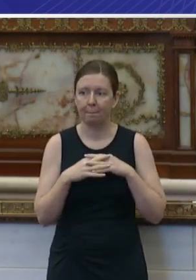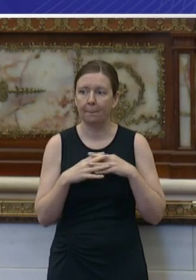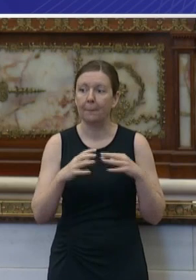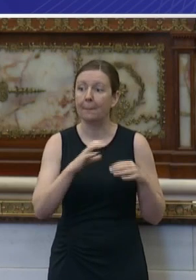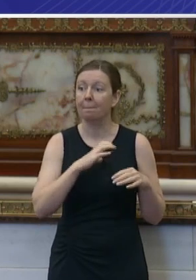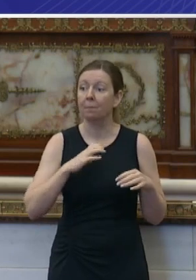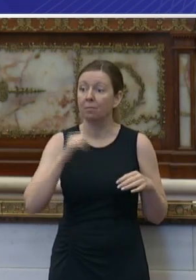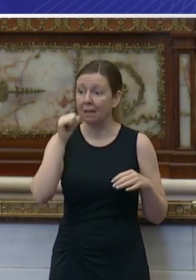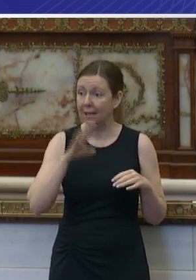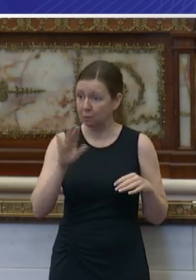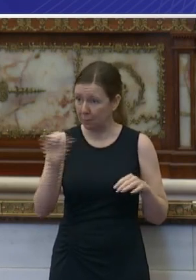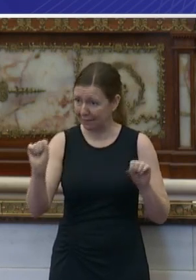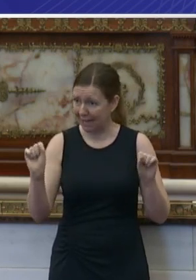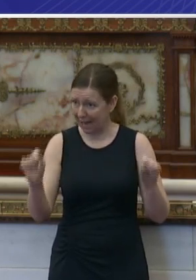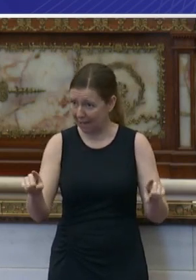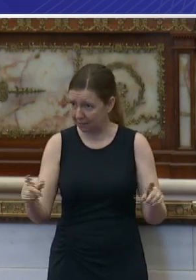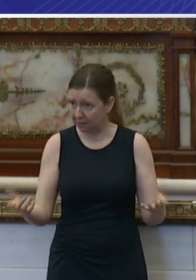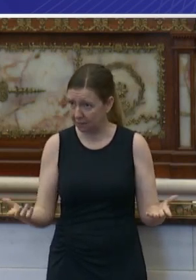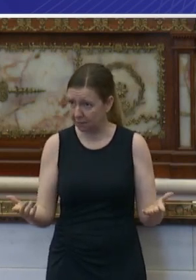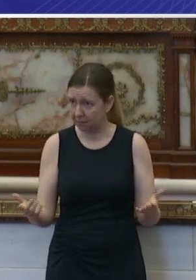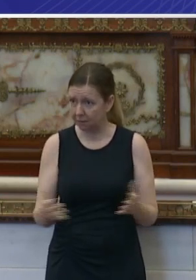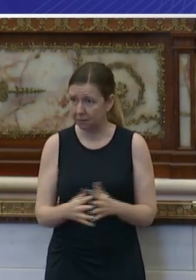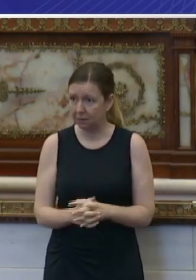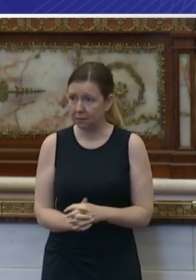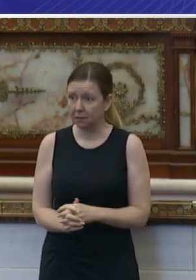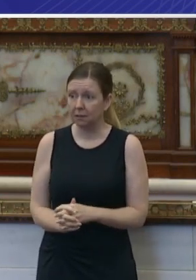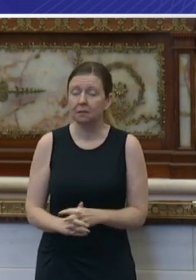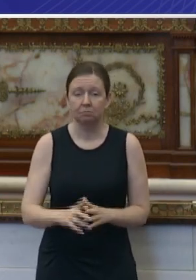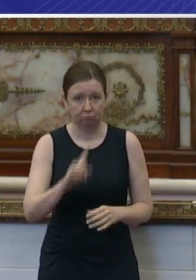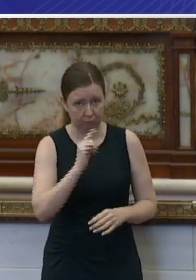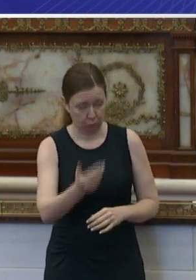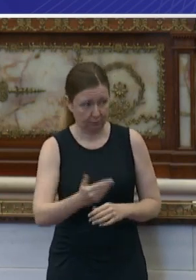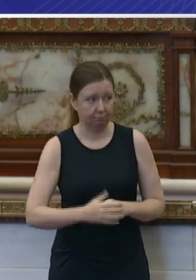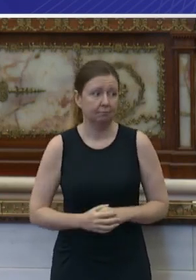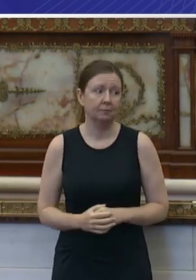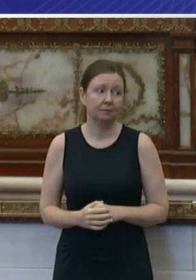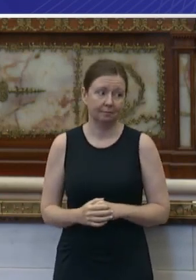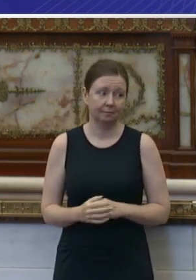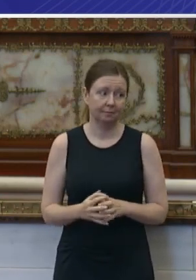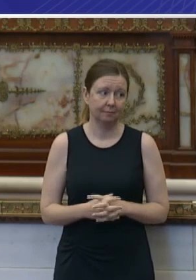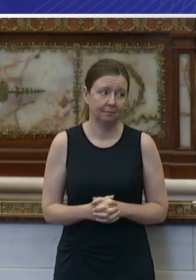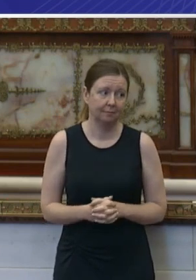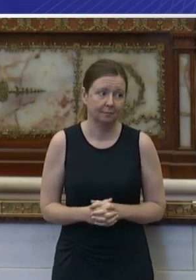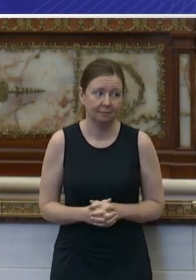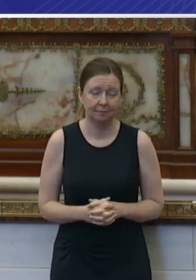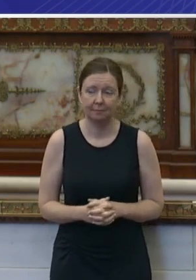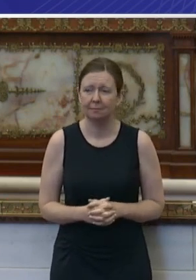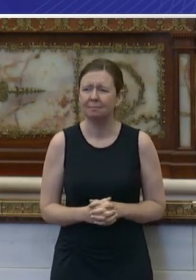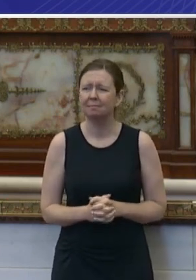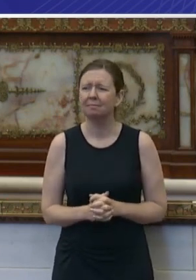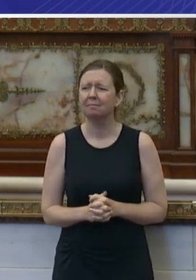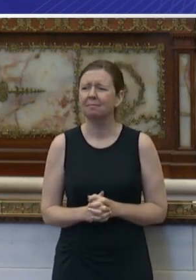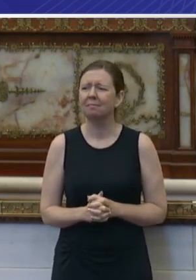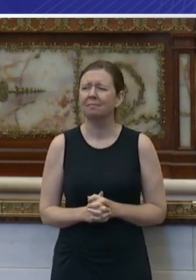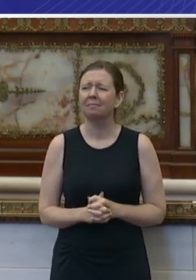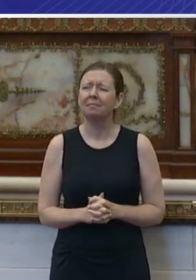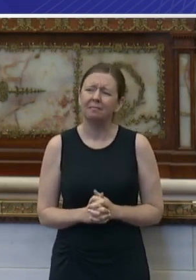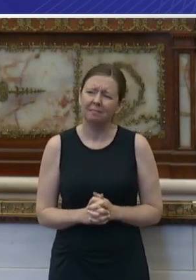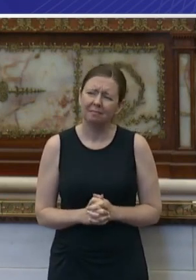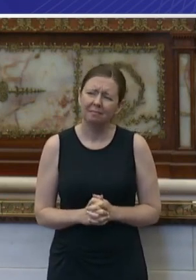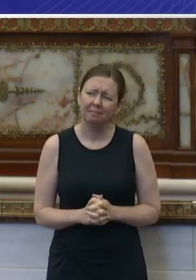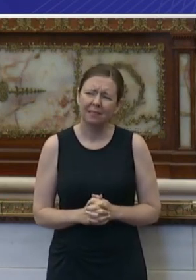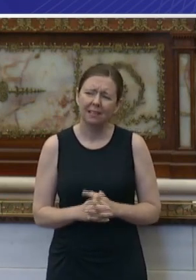Councilwoman Bass, may I ask a further question? Certainly. All right, and well, we need to wrap this up. I do